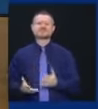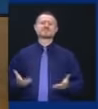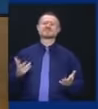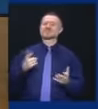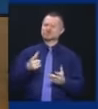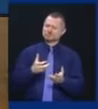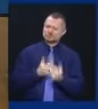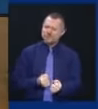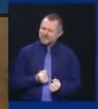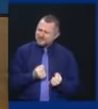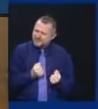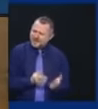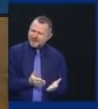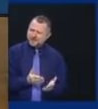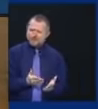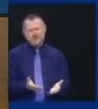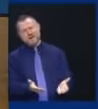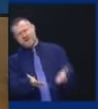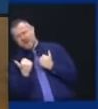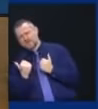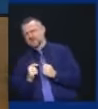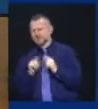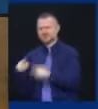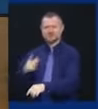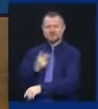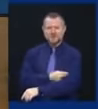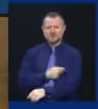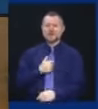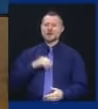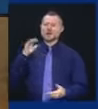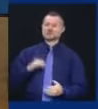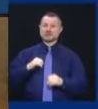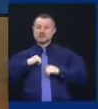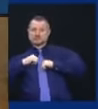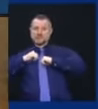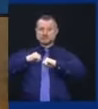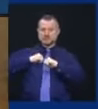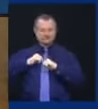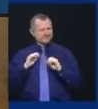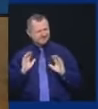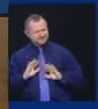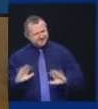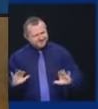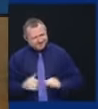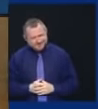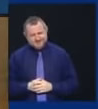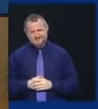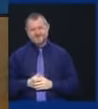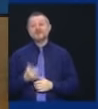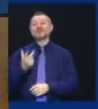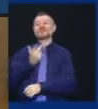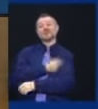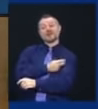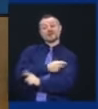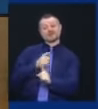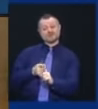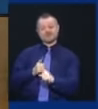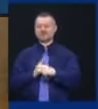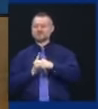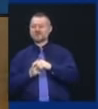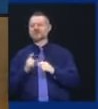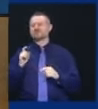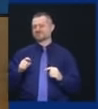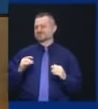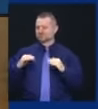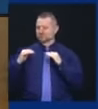your relationship to get past this hesitancy, et cetera. Not only do we have to do the vaccinations, we have to do it equitably. And